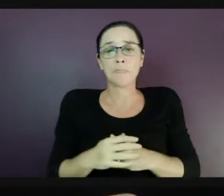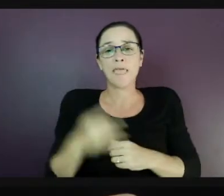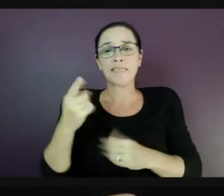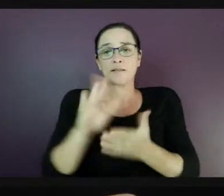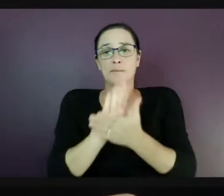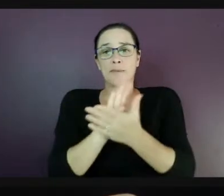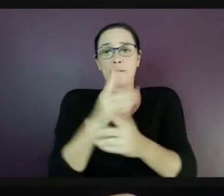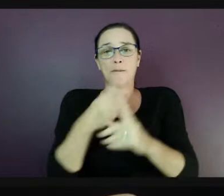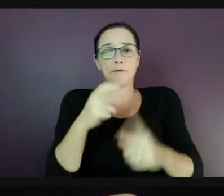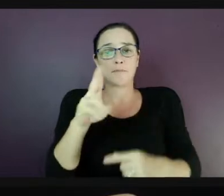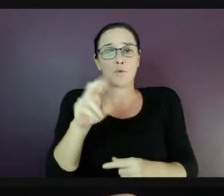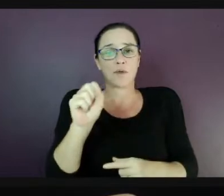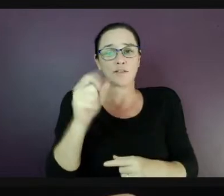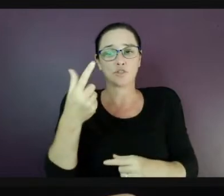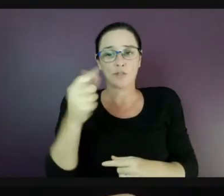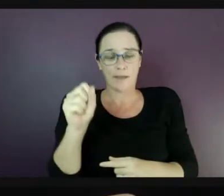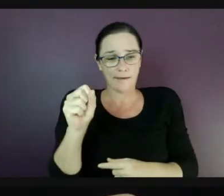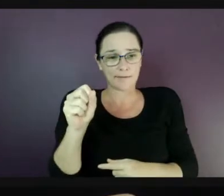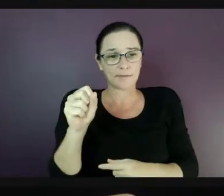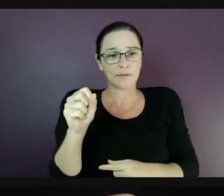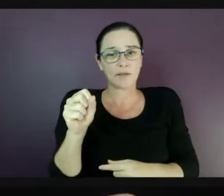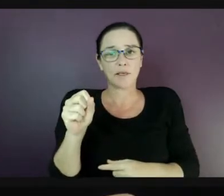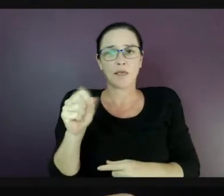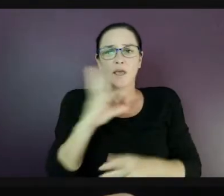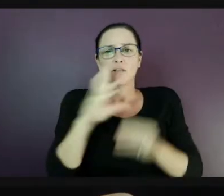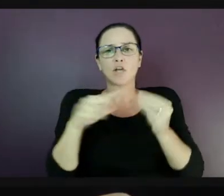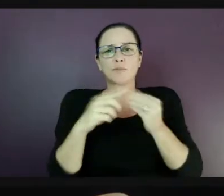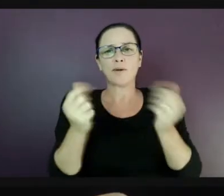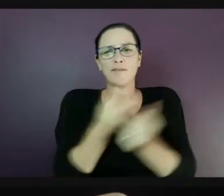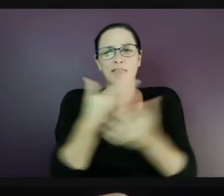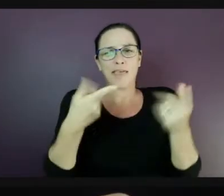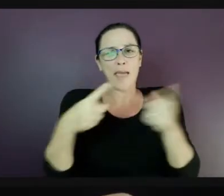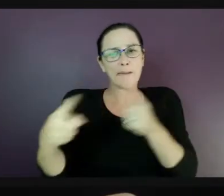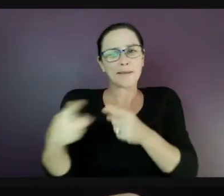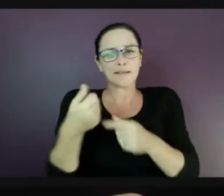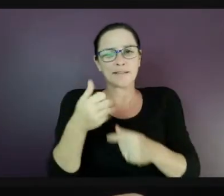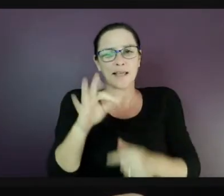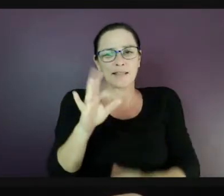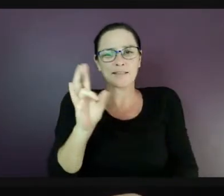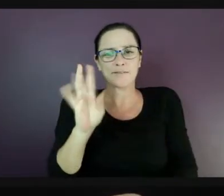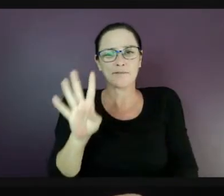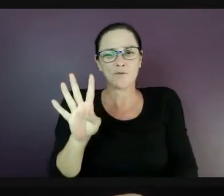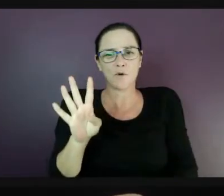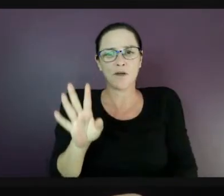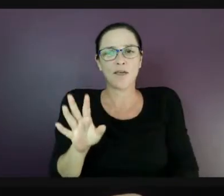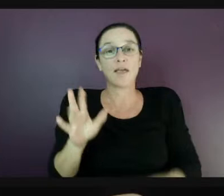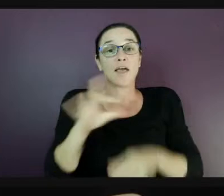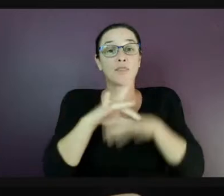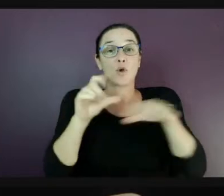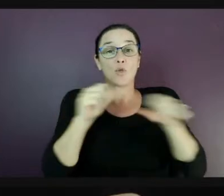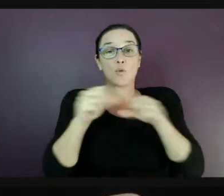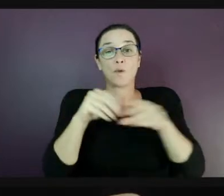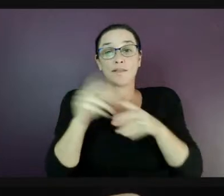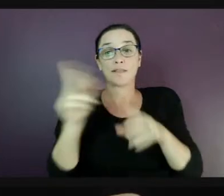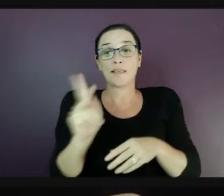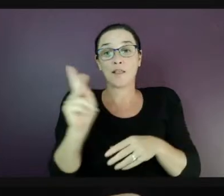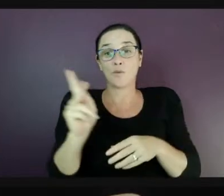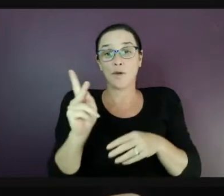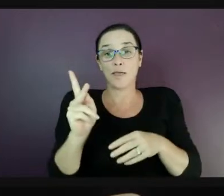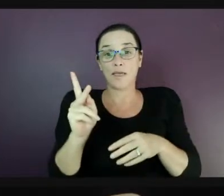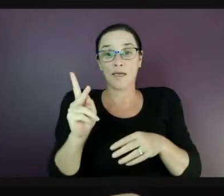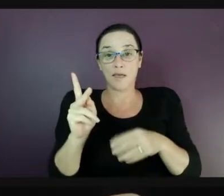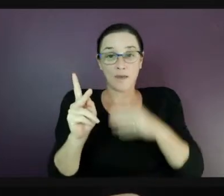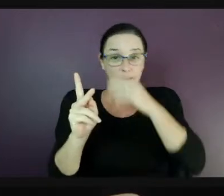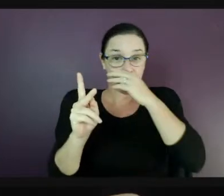the USGS that recounts all the events of 74. And we're looking at right now earthquakes in Kilauea Summit region related to and